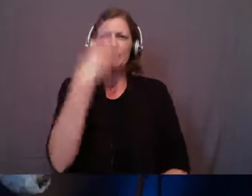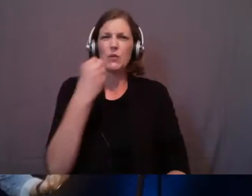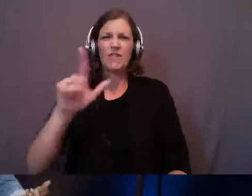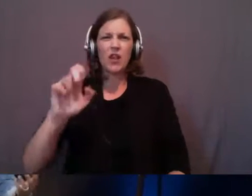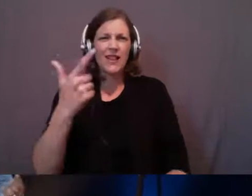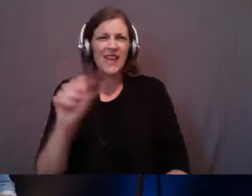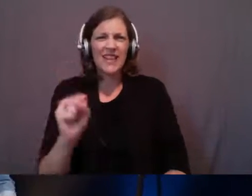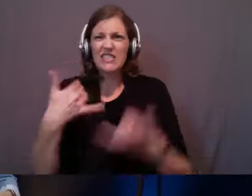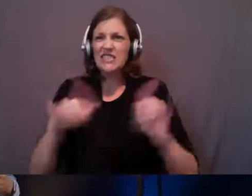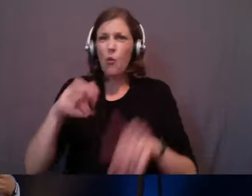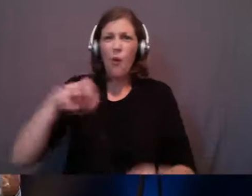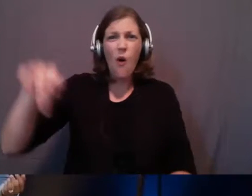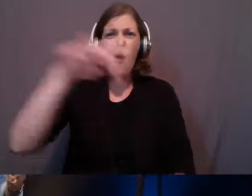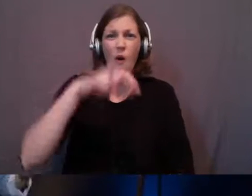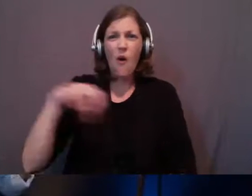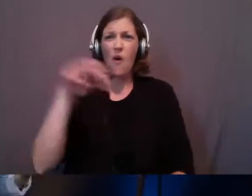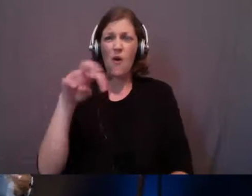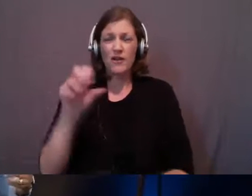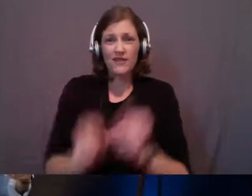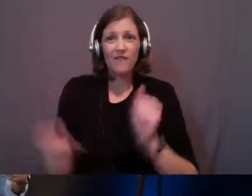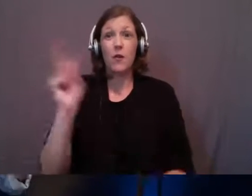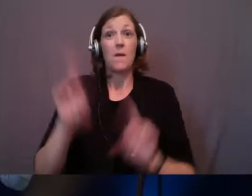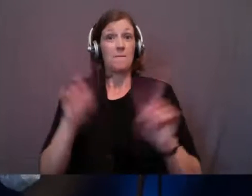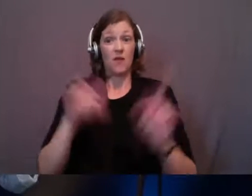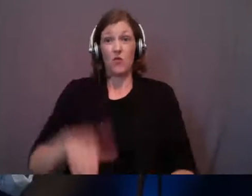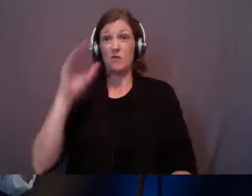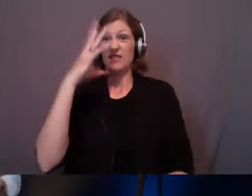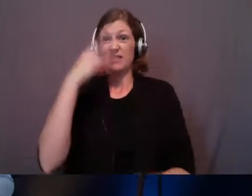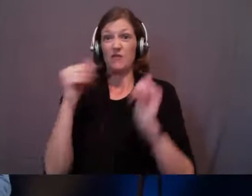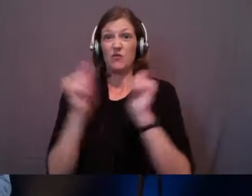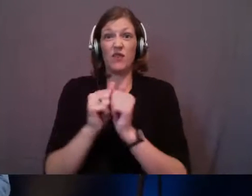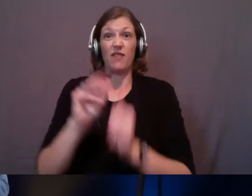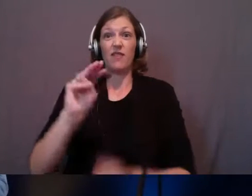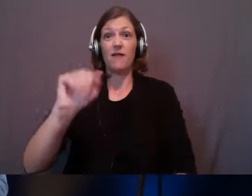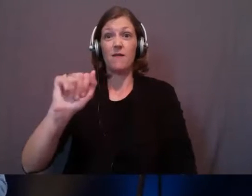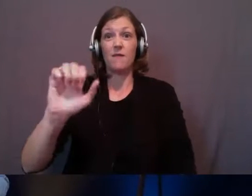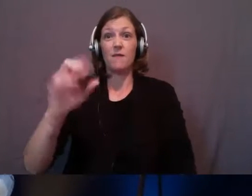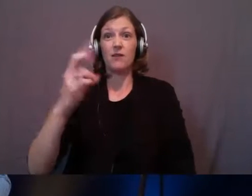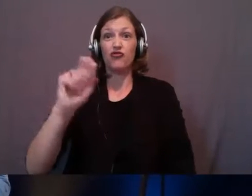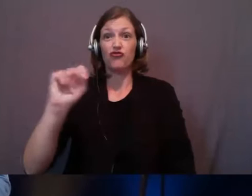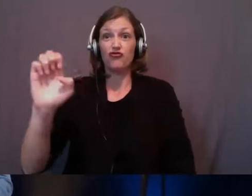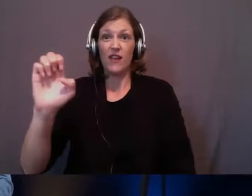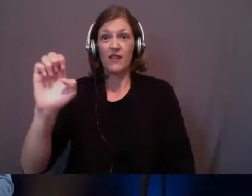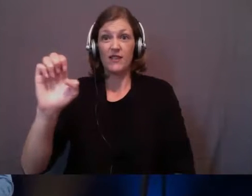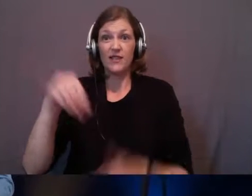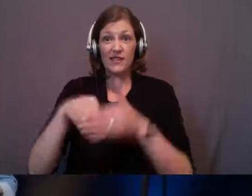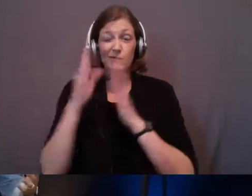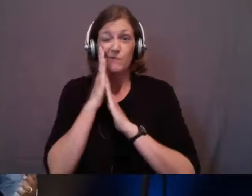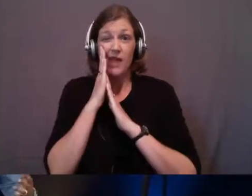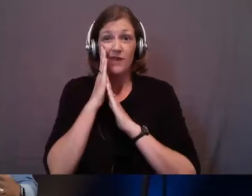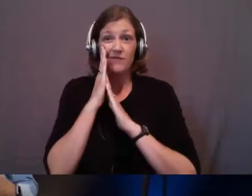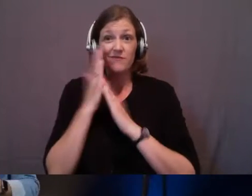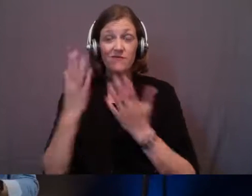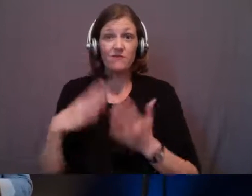she still walks everywhere. But she grew up sleeping with a machete in her bed. That's how rough her neighborhood was. And that's